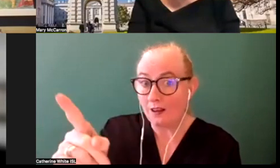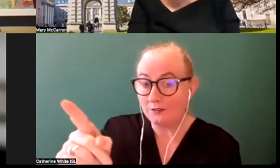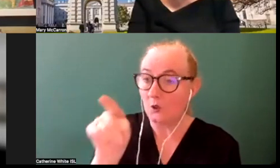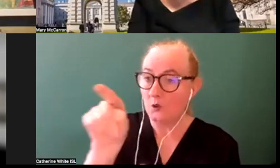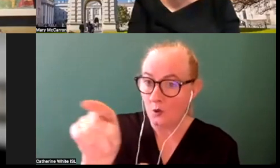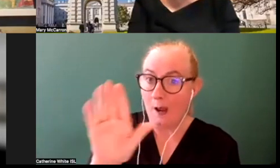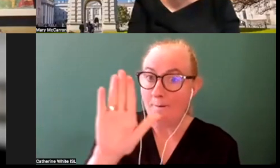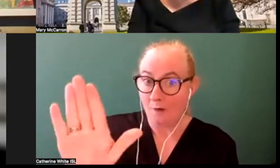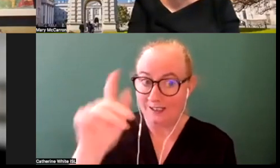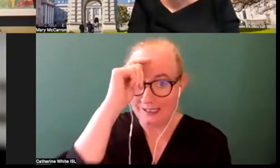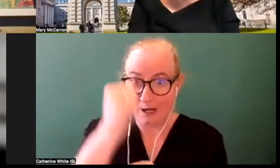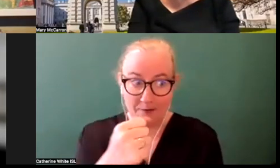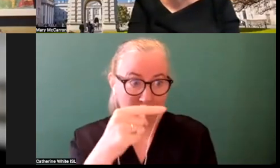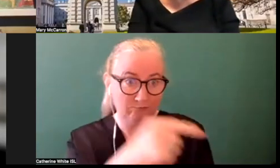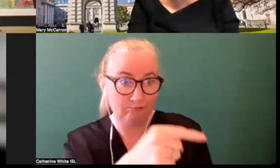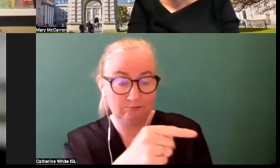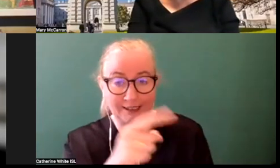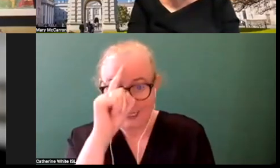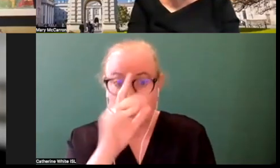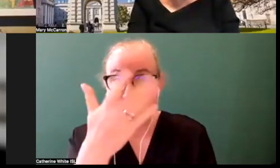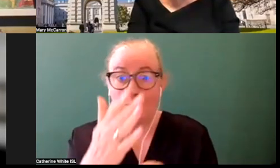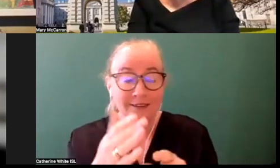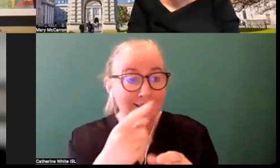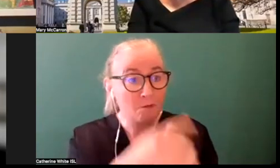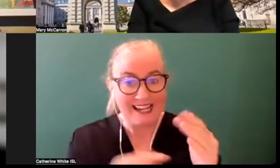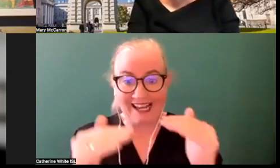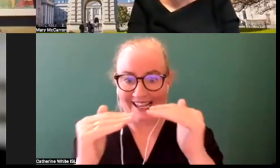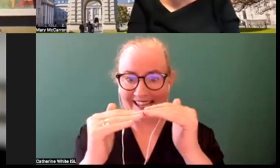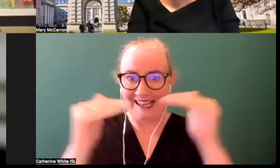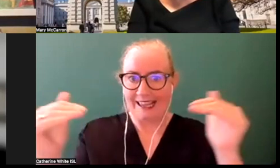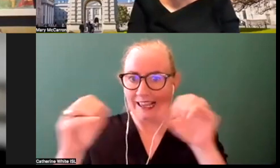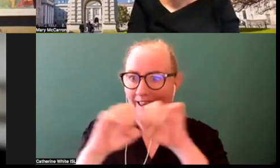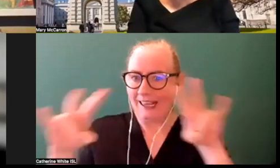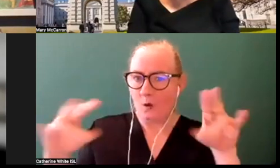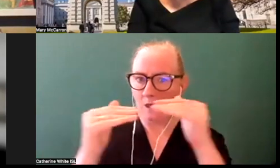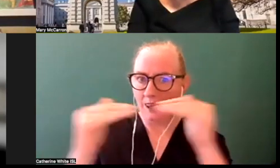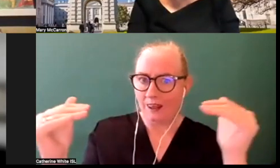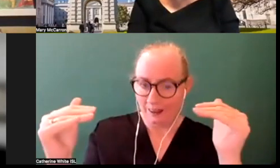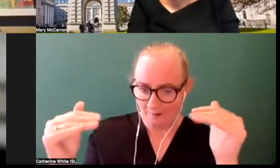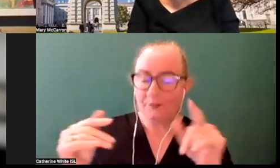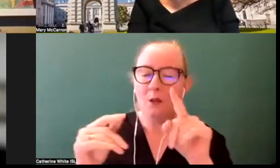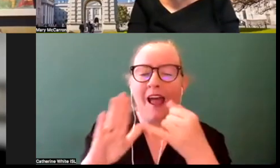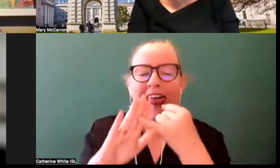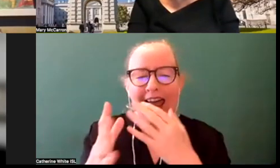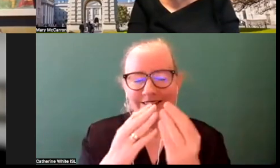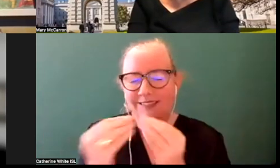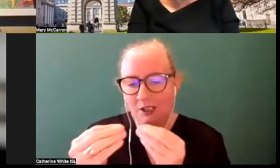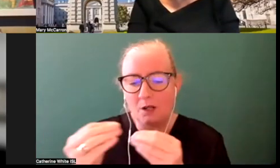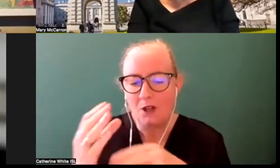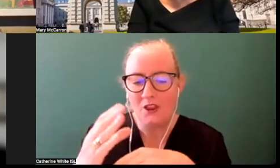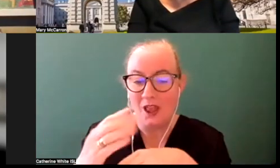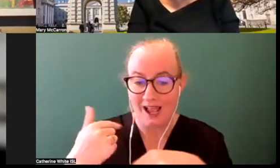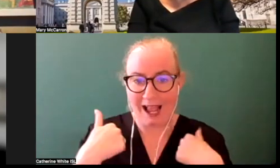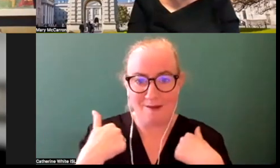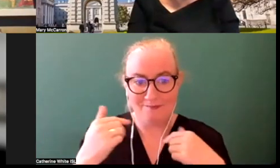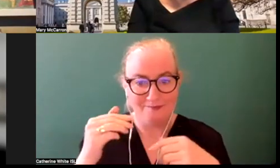this population too in an equal basis. But I think, you know, the last thing I'll say is that's probably the oldest person on this